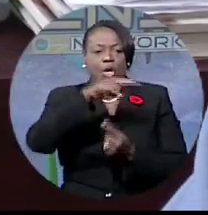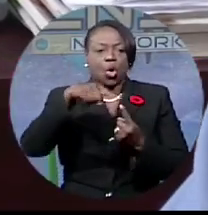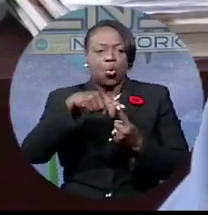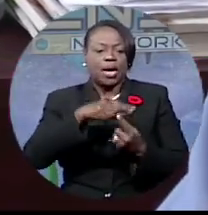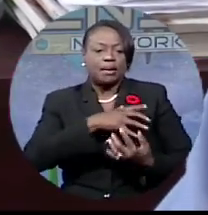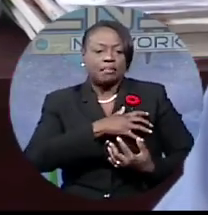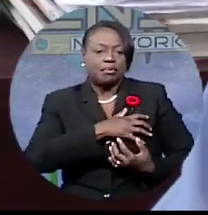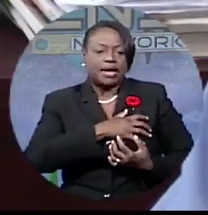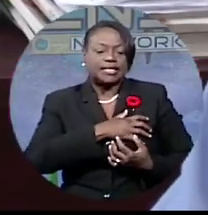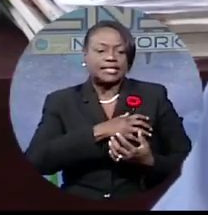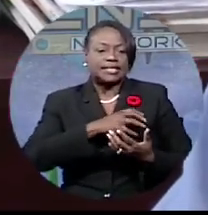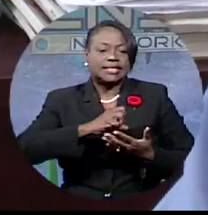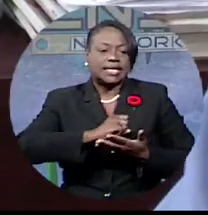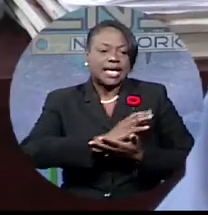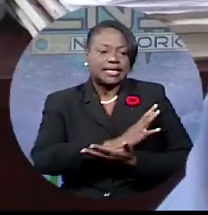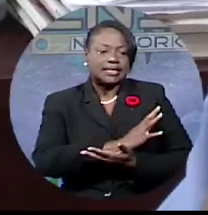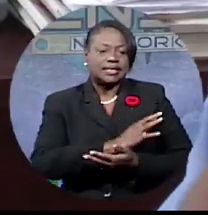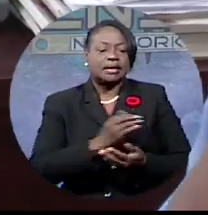cancer present in a man,